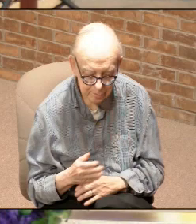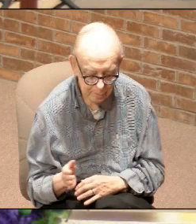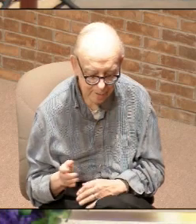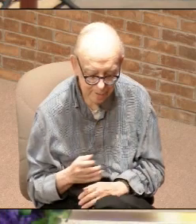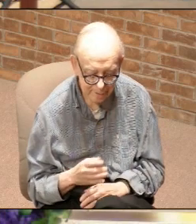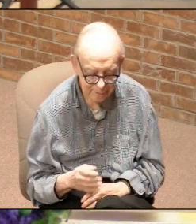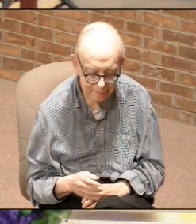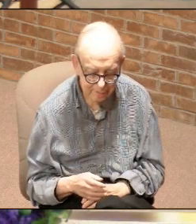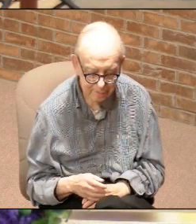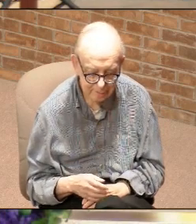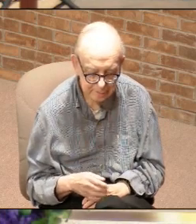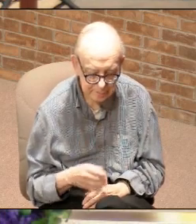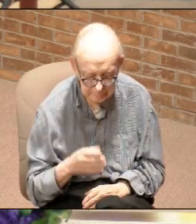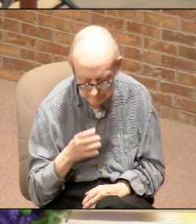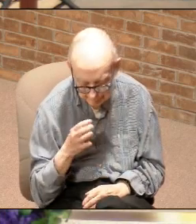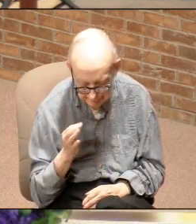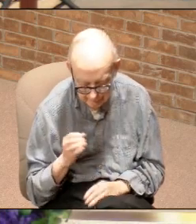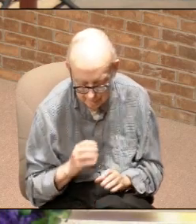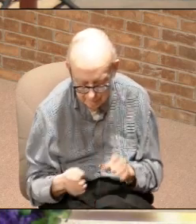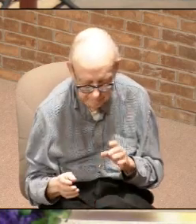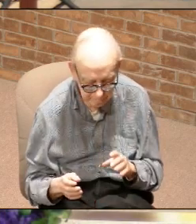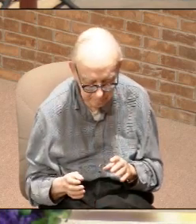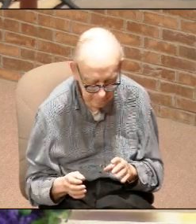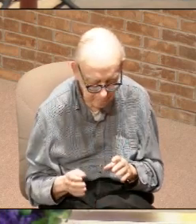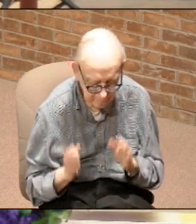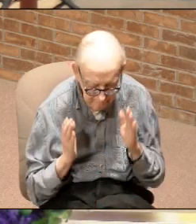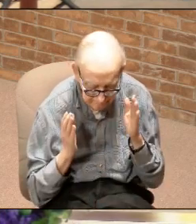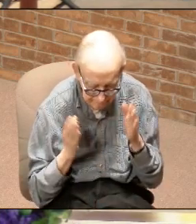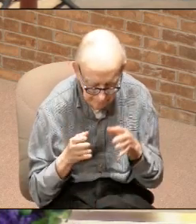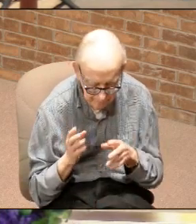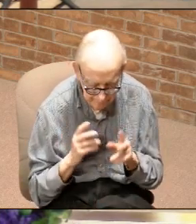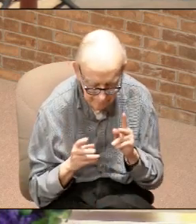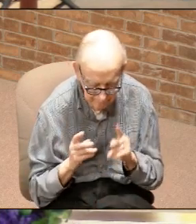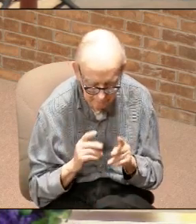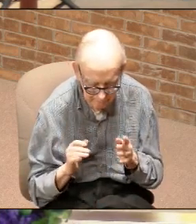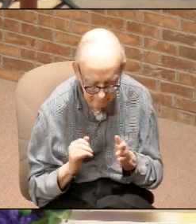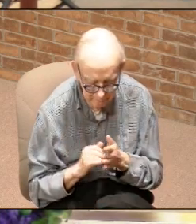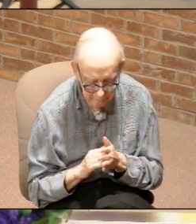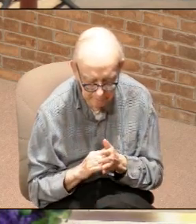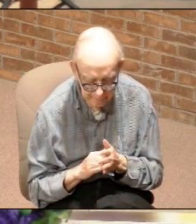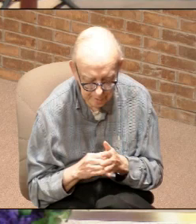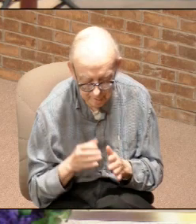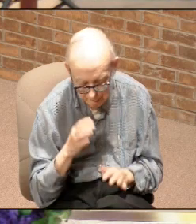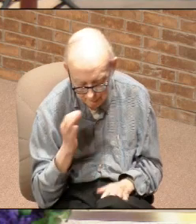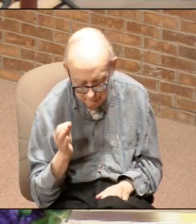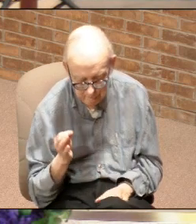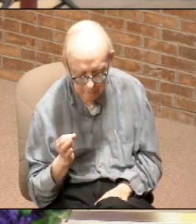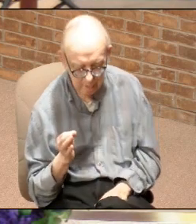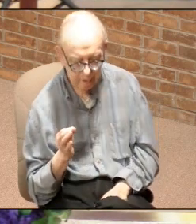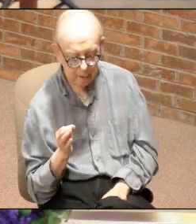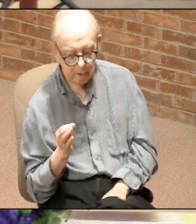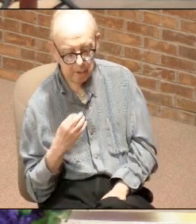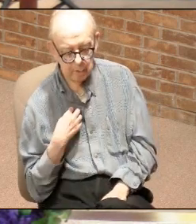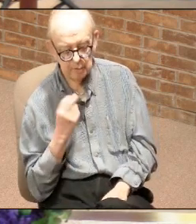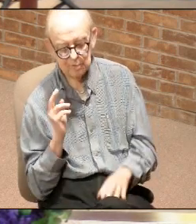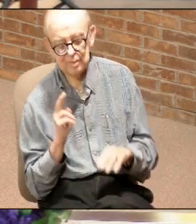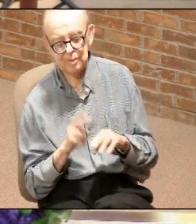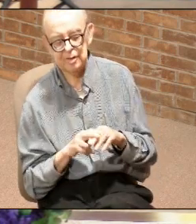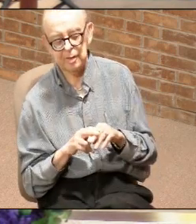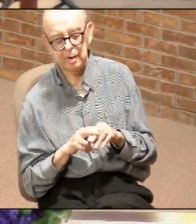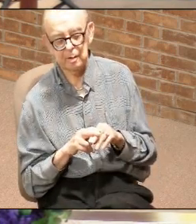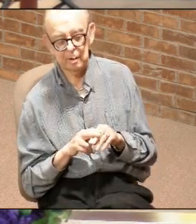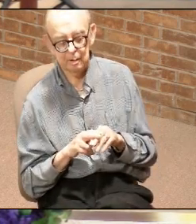like the cat does to kind of mesmerize but that cat just will sit there